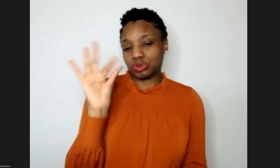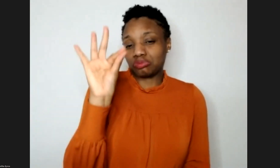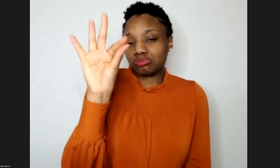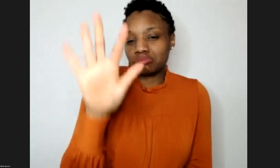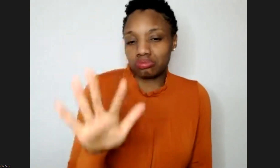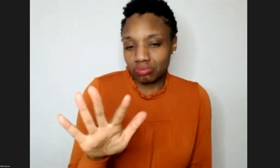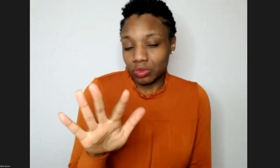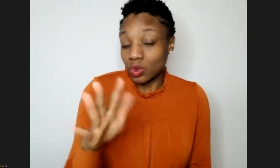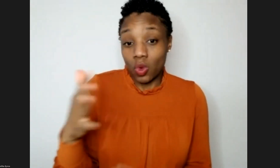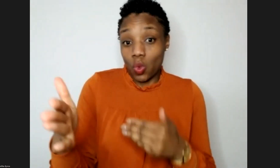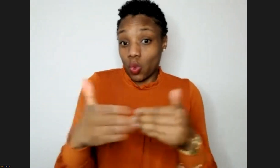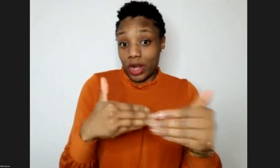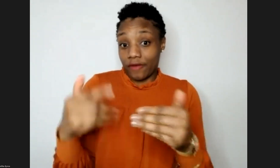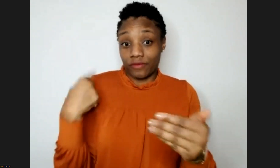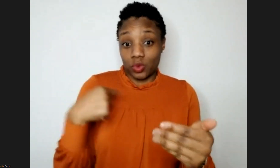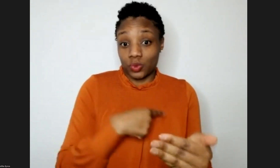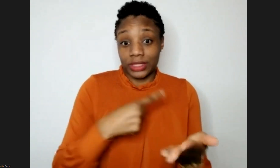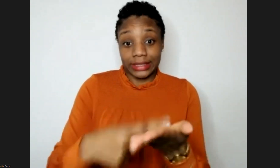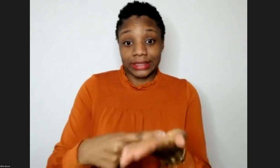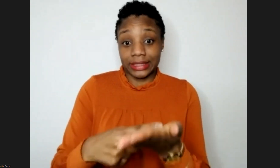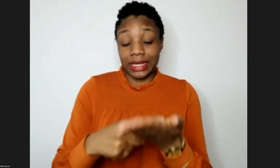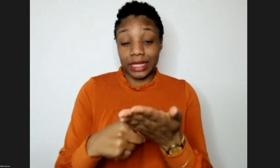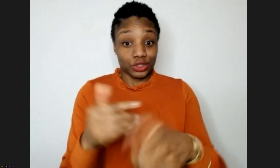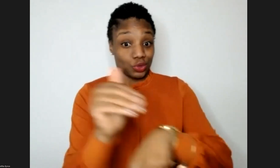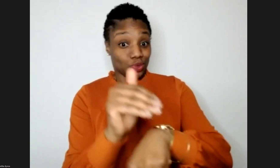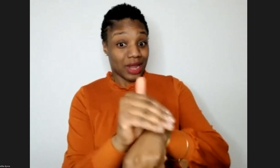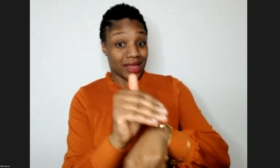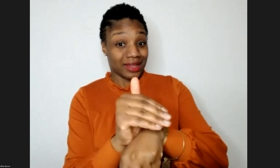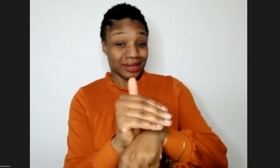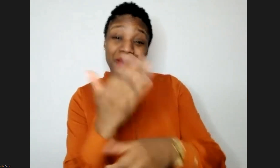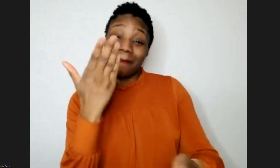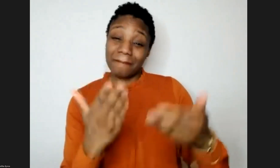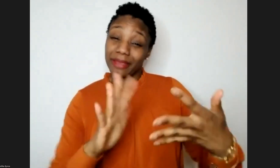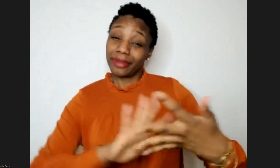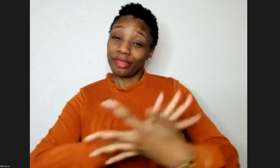whatever is said tonight might be a little ambiguous. Thank you.